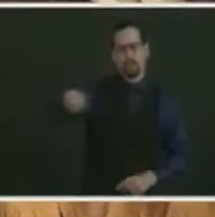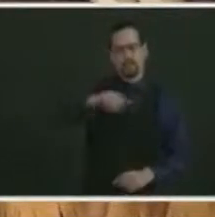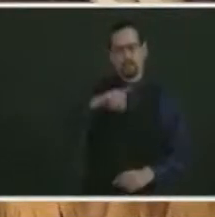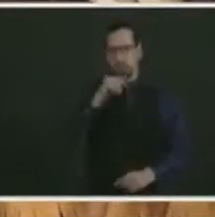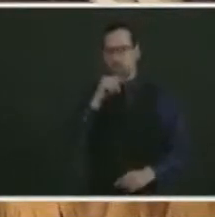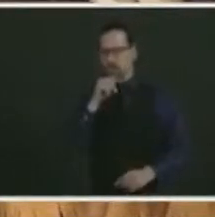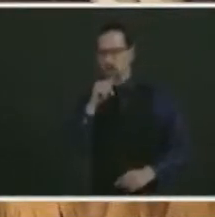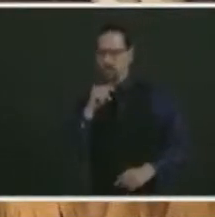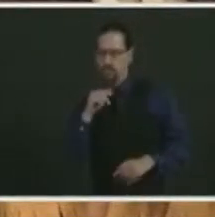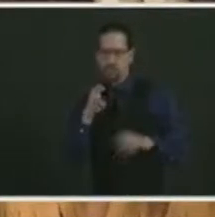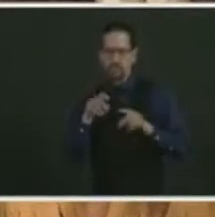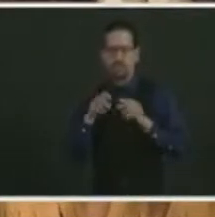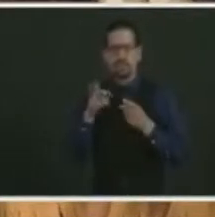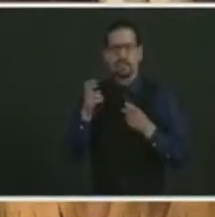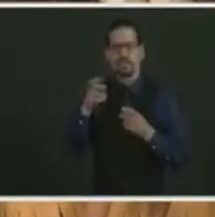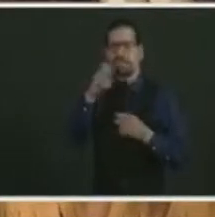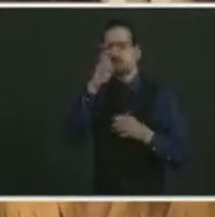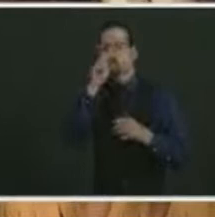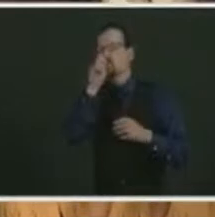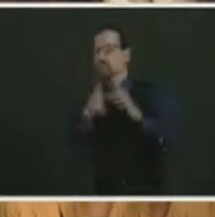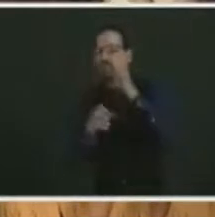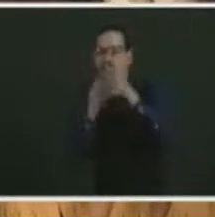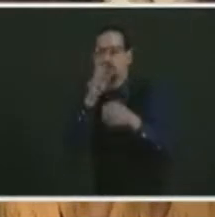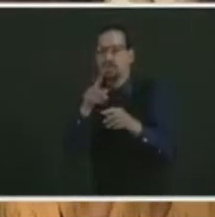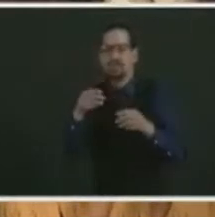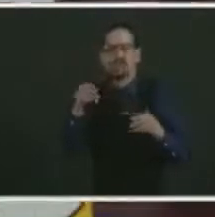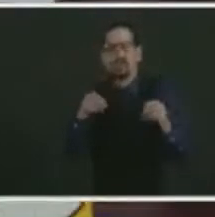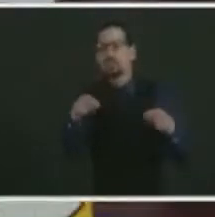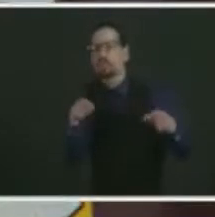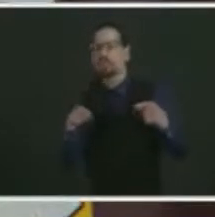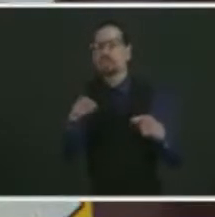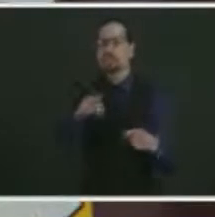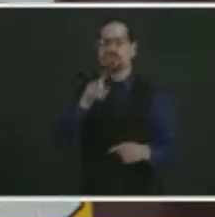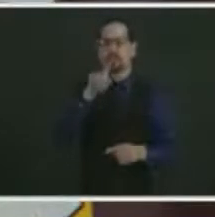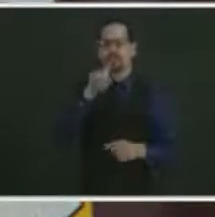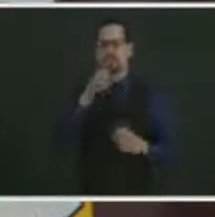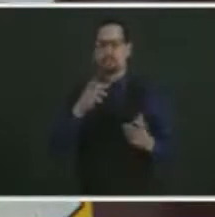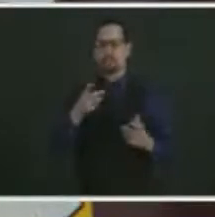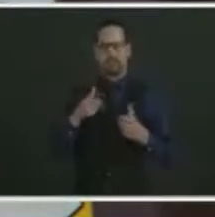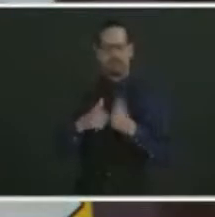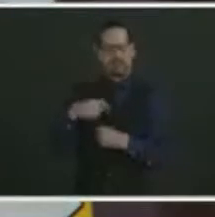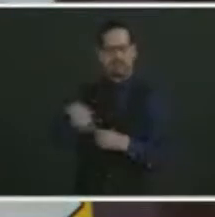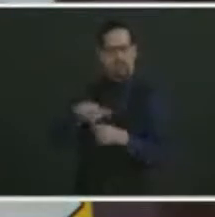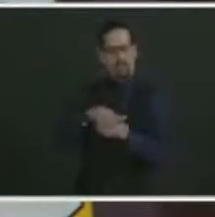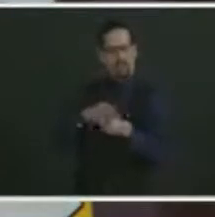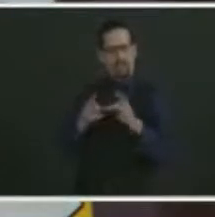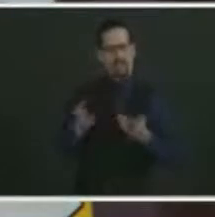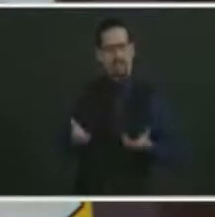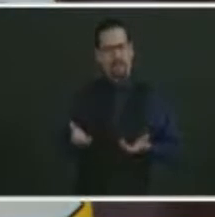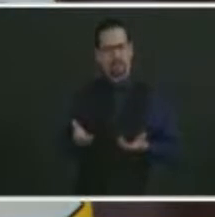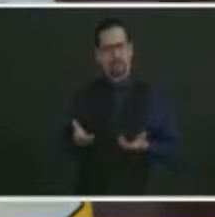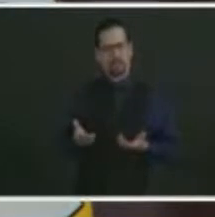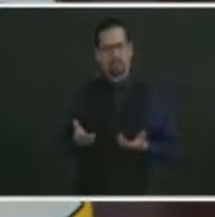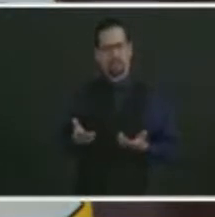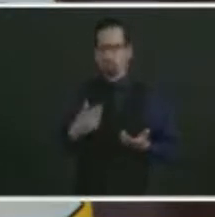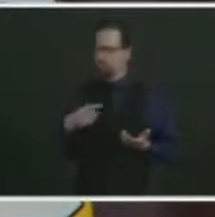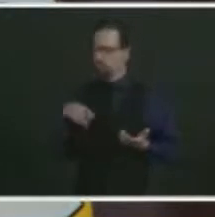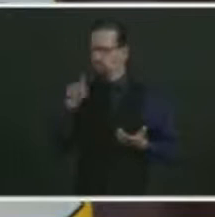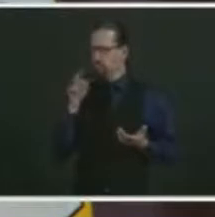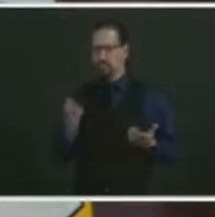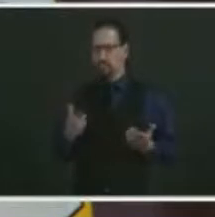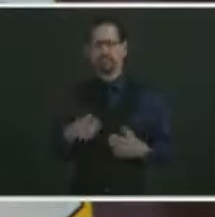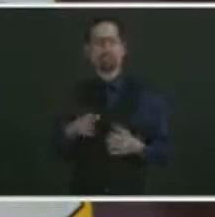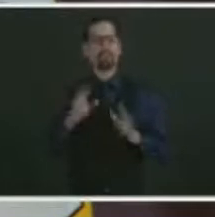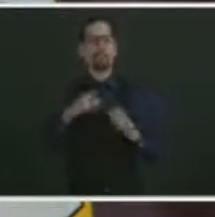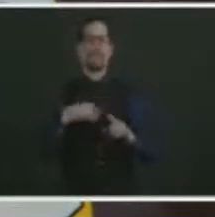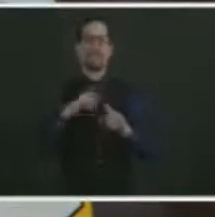in reality, they look like they're local people? So let me say this. We don't know is the answer. So you say you've